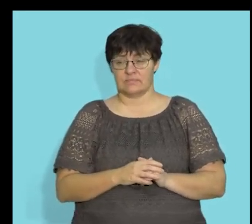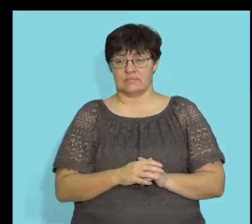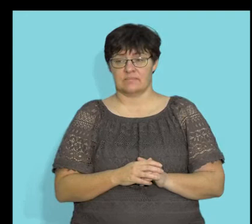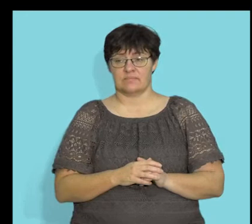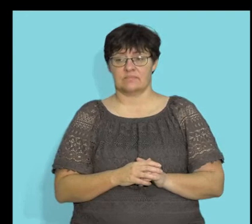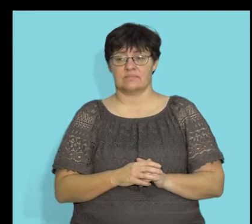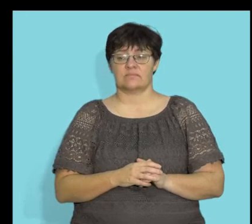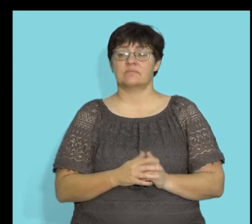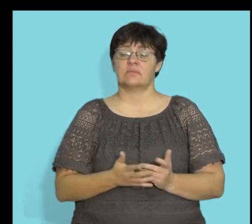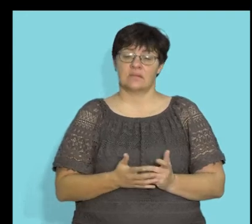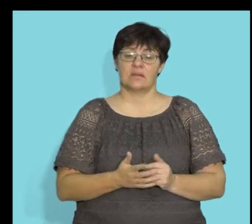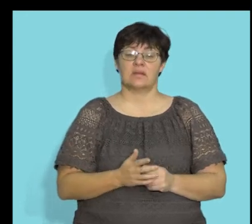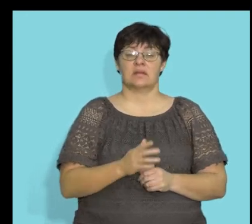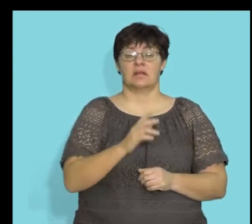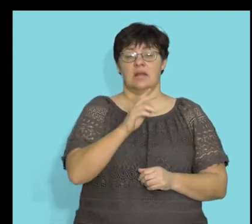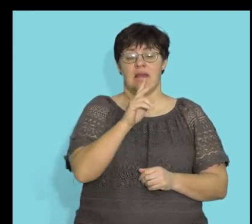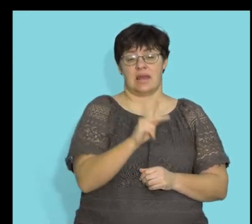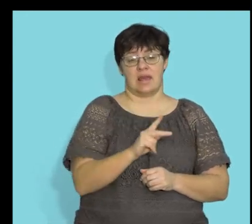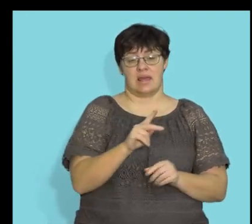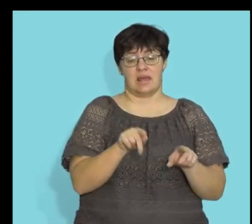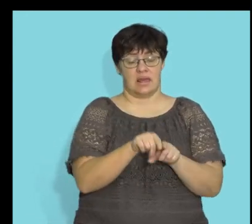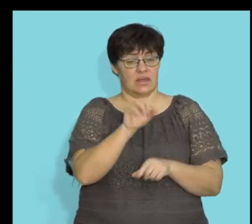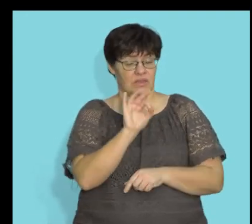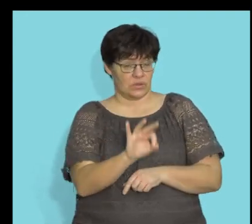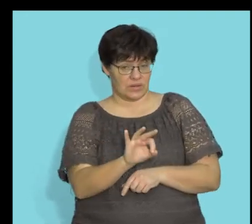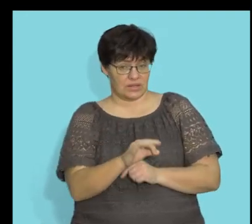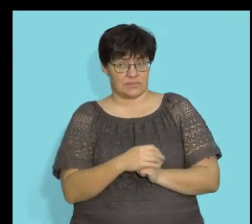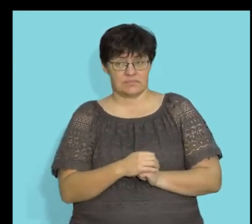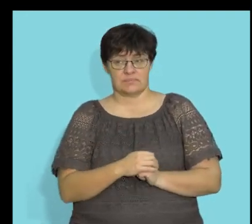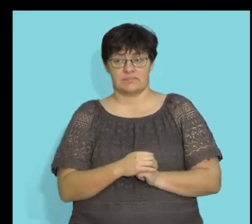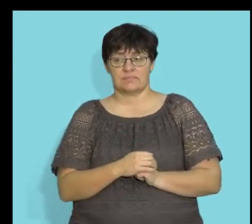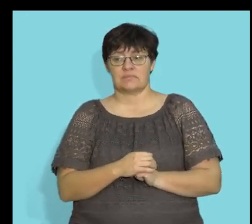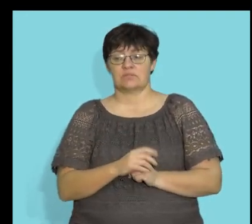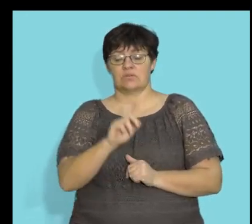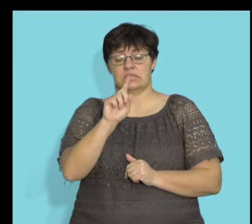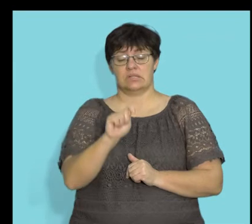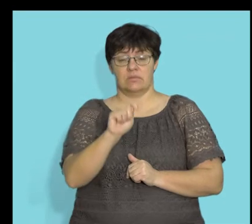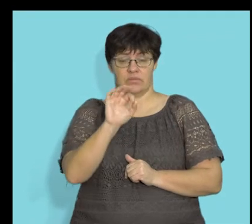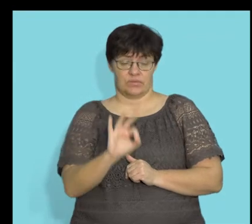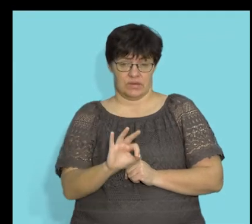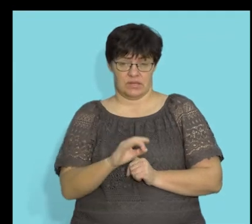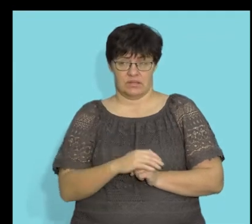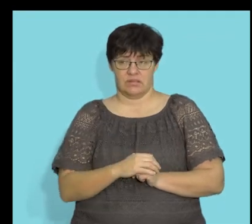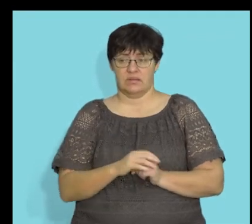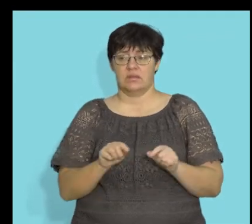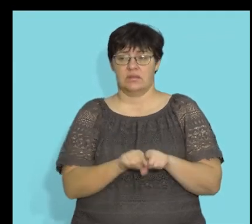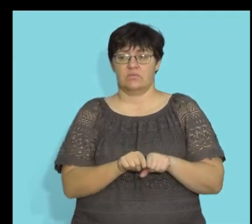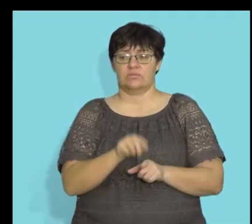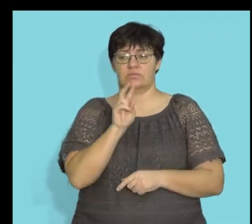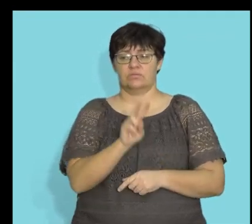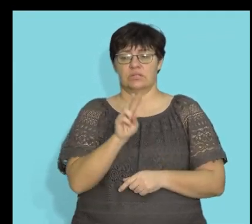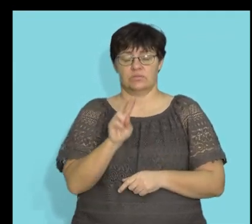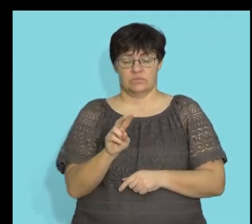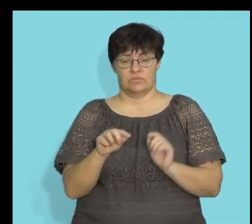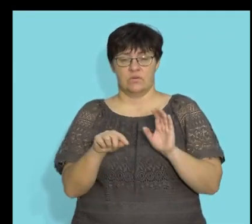80. Then to find term 3, I'm going to substitute in k is equal to 3. So term